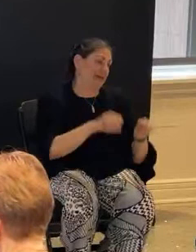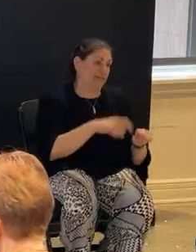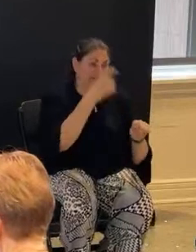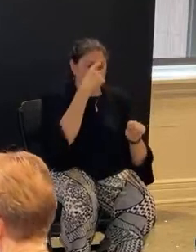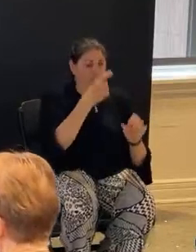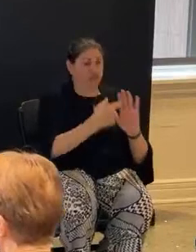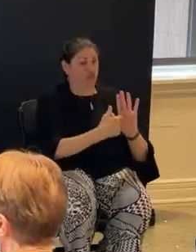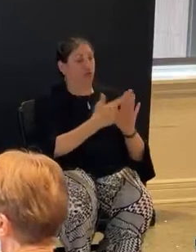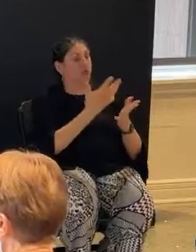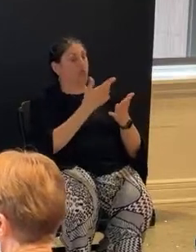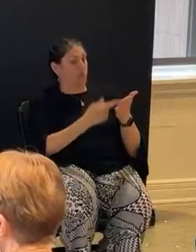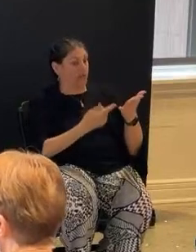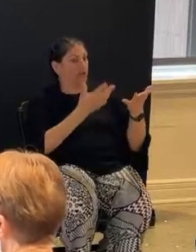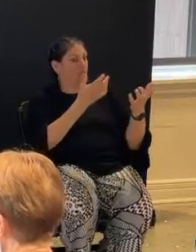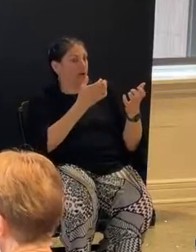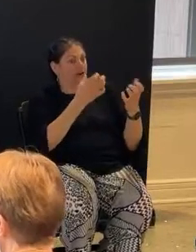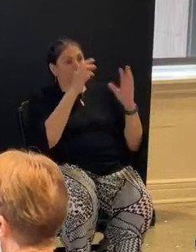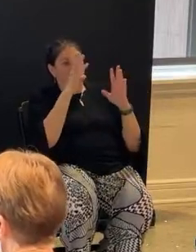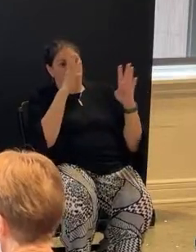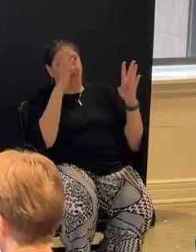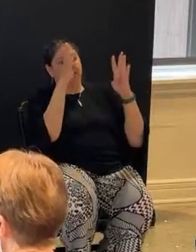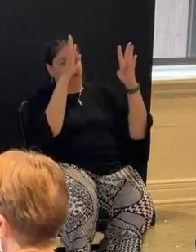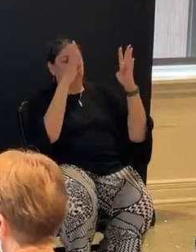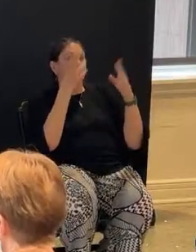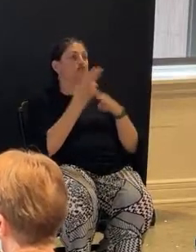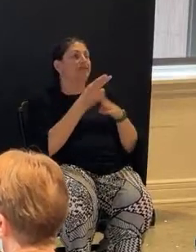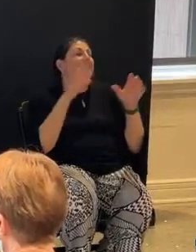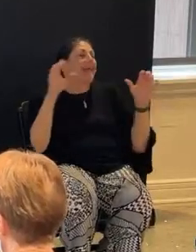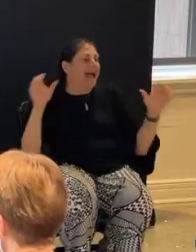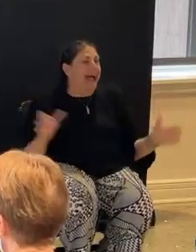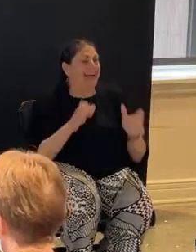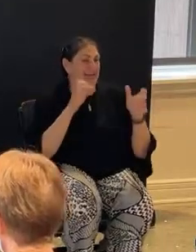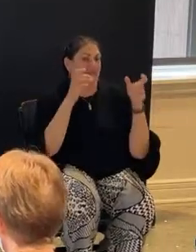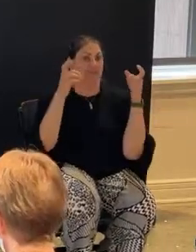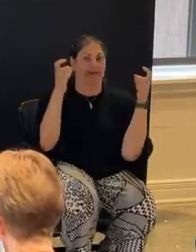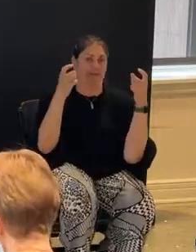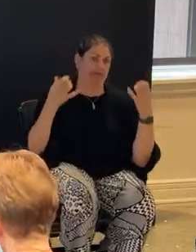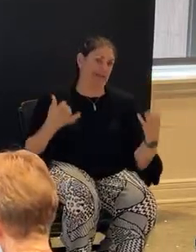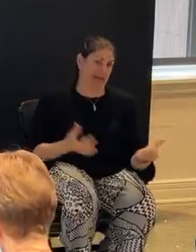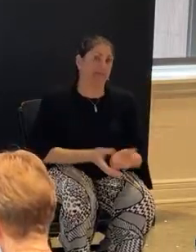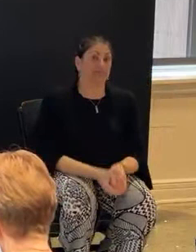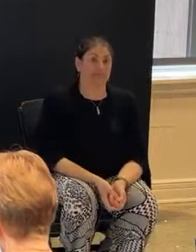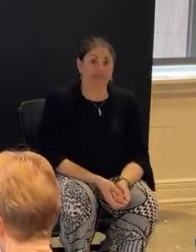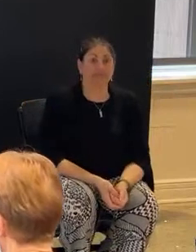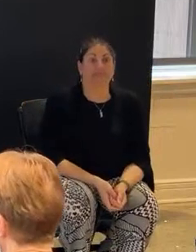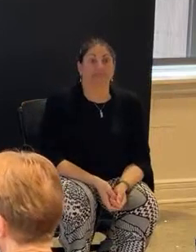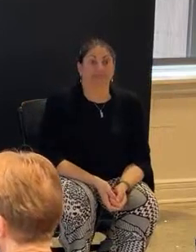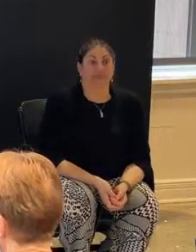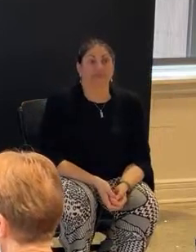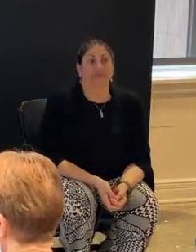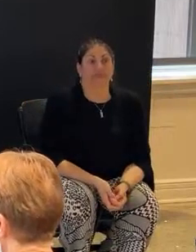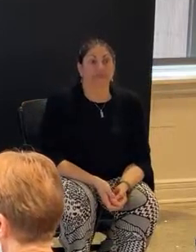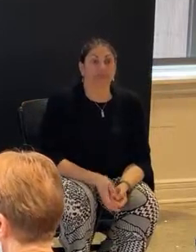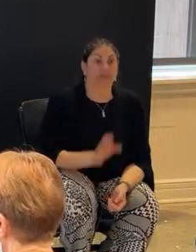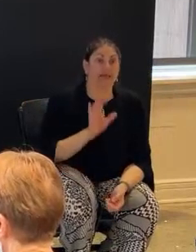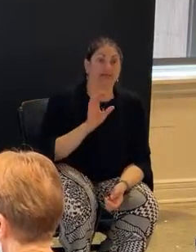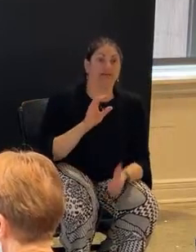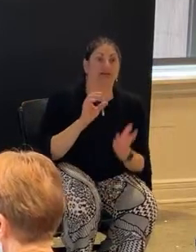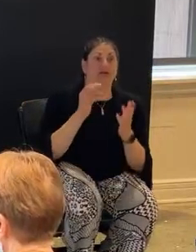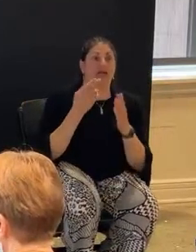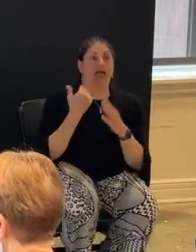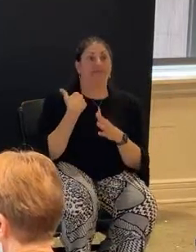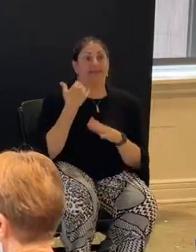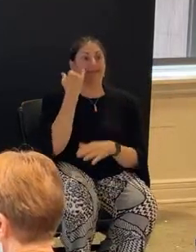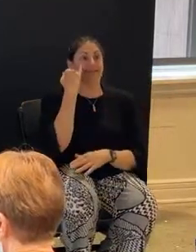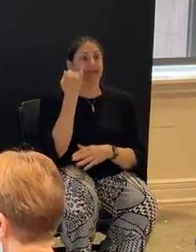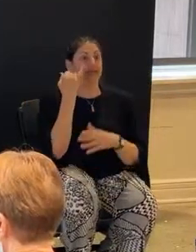recreate with active management now. Wow. Very cool. to, you know, with the idea of reducing these